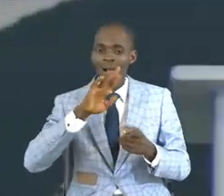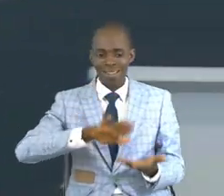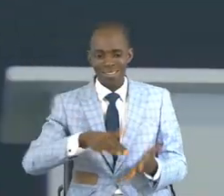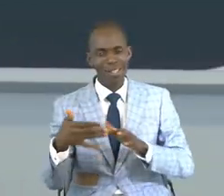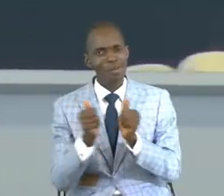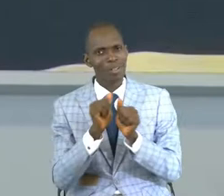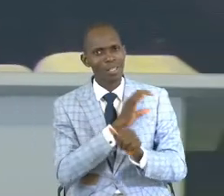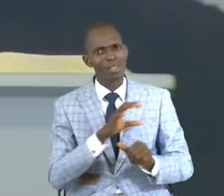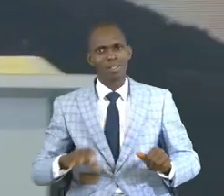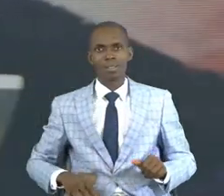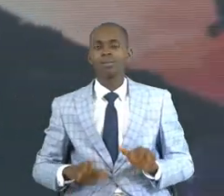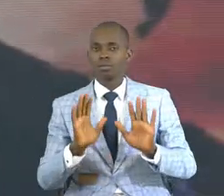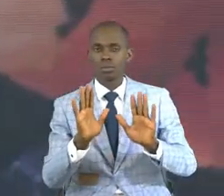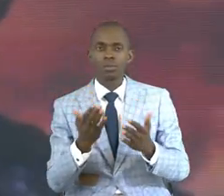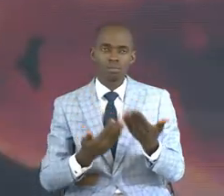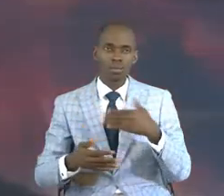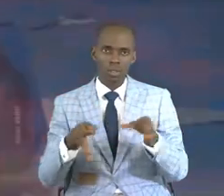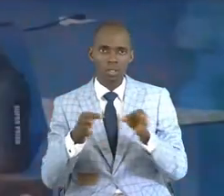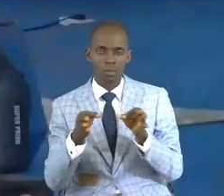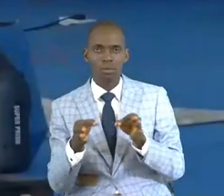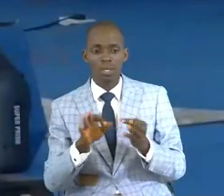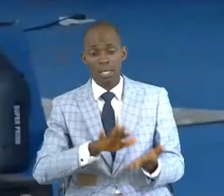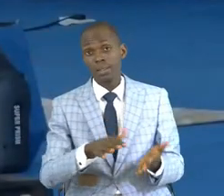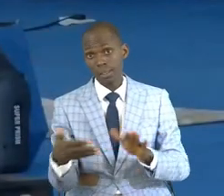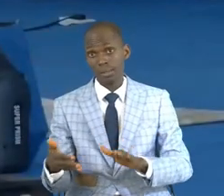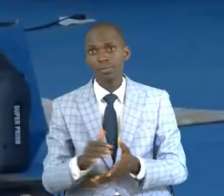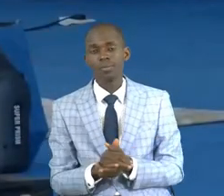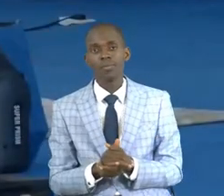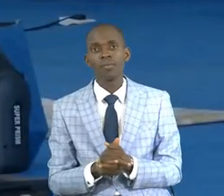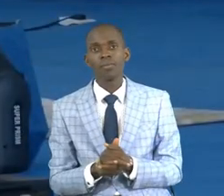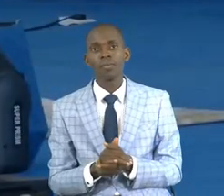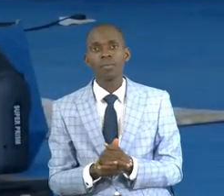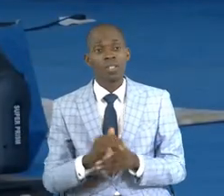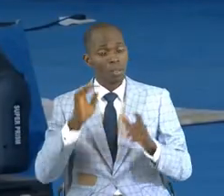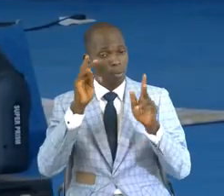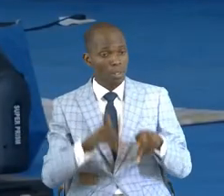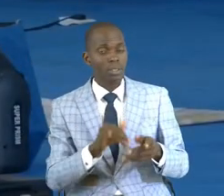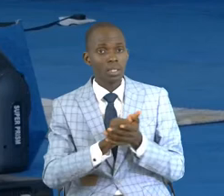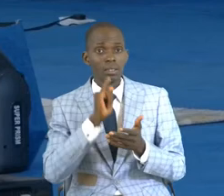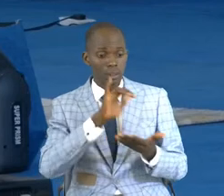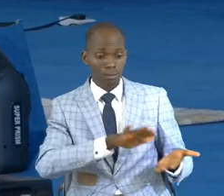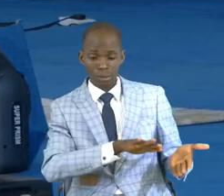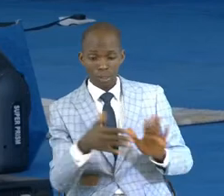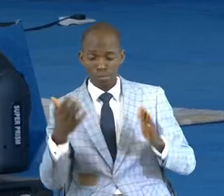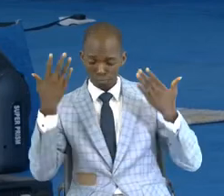talk natural. Dead. He that is dead in the physical now is